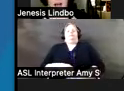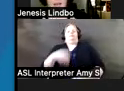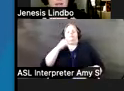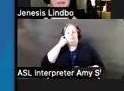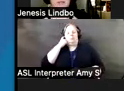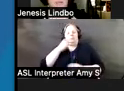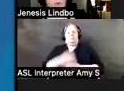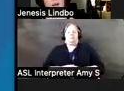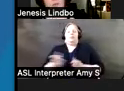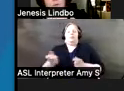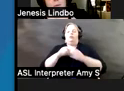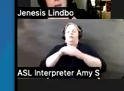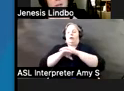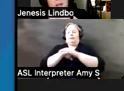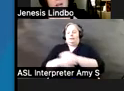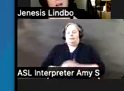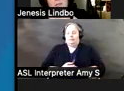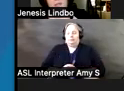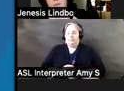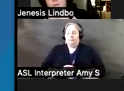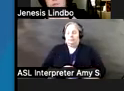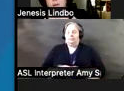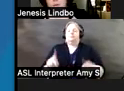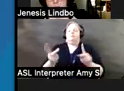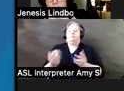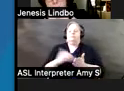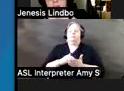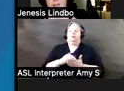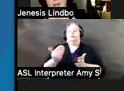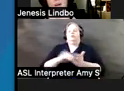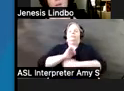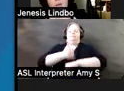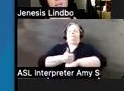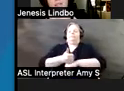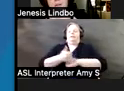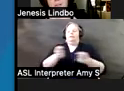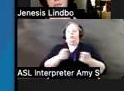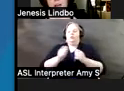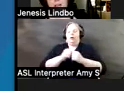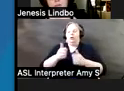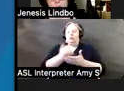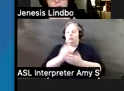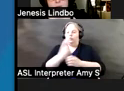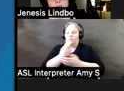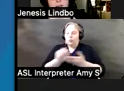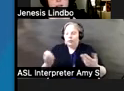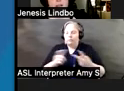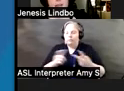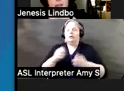Controls for access. So allow for remapping of controls for equipment use, ability to simplify